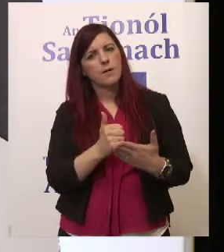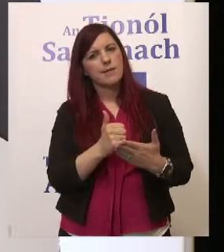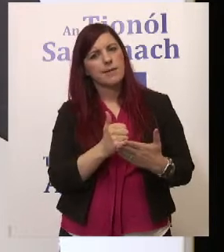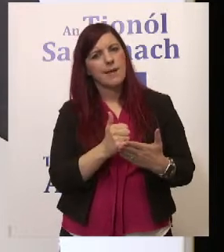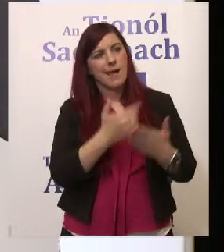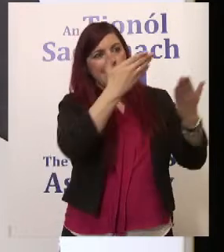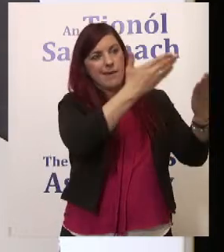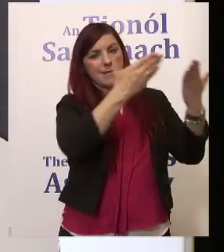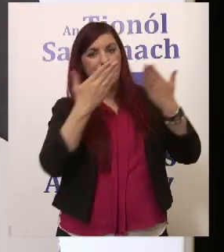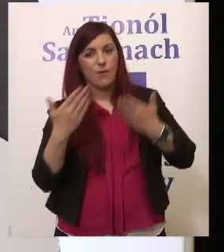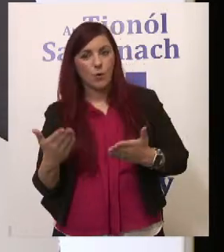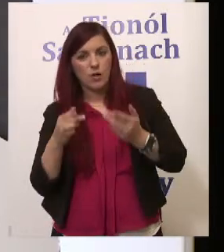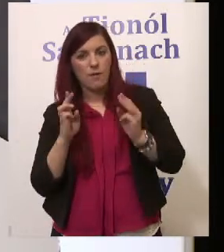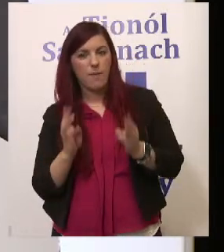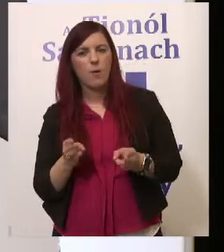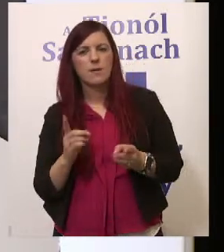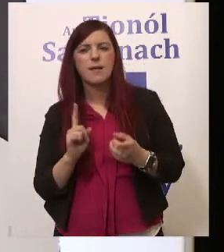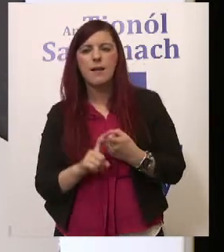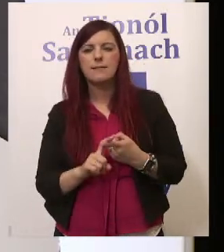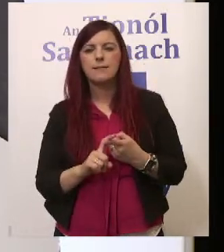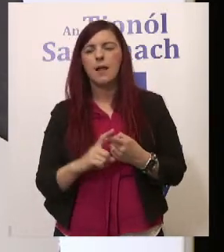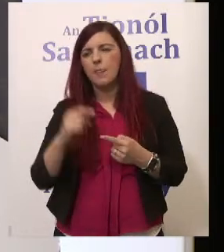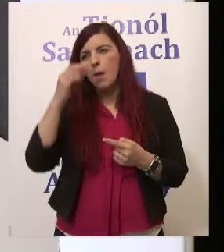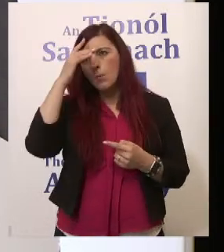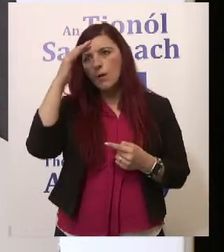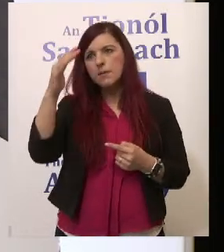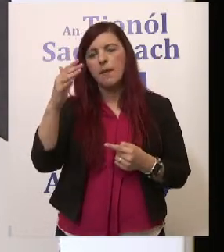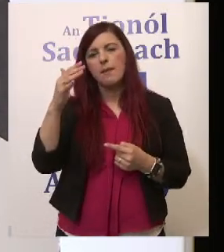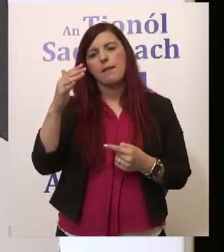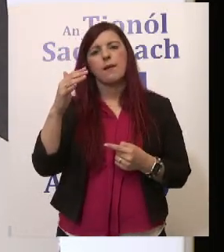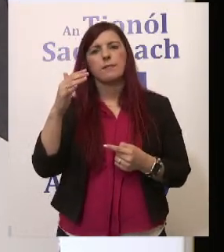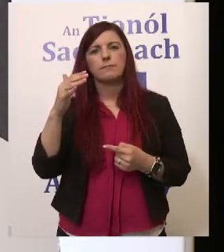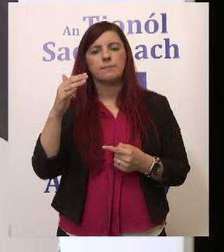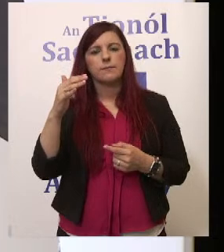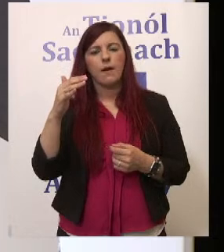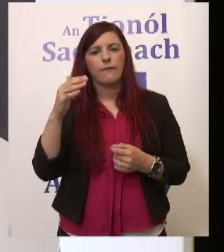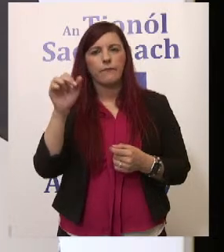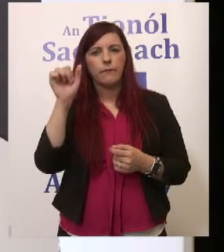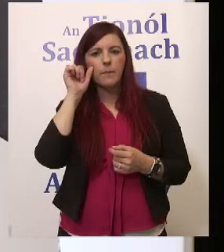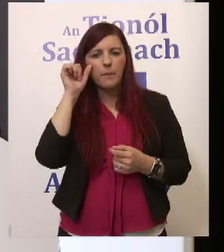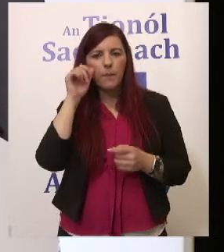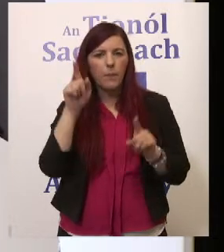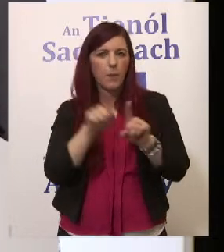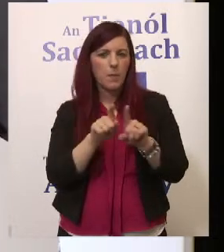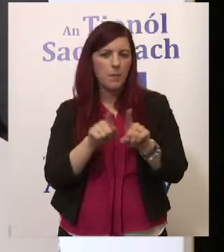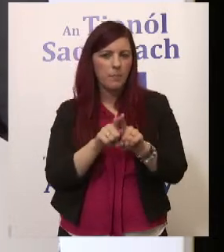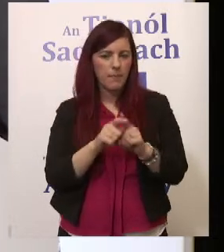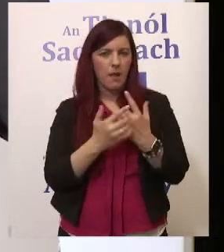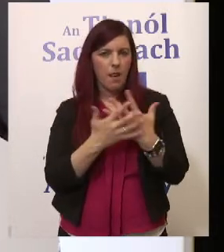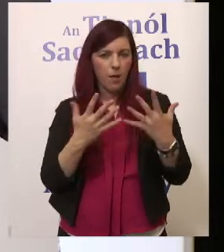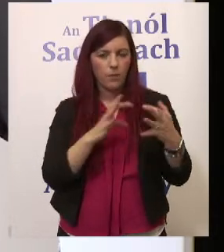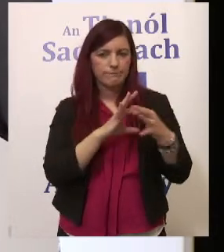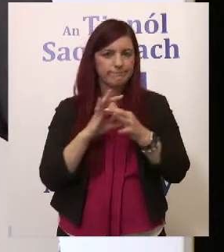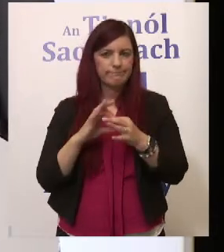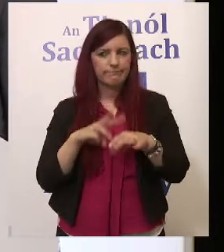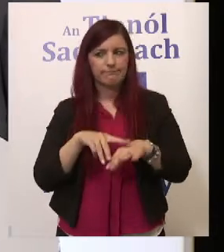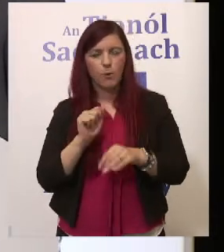a principle of the principle of subsidiarity, along with most of our members.